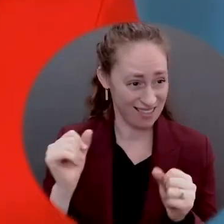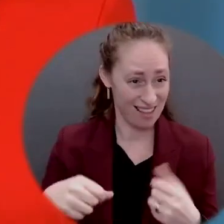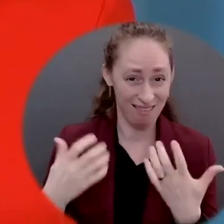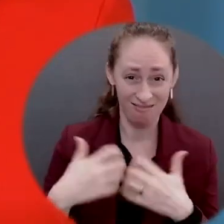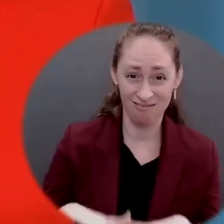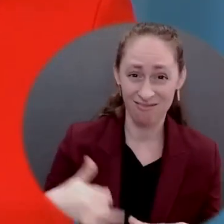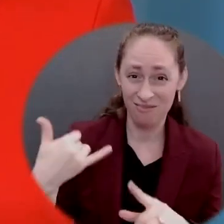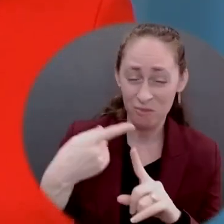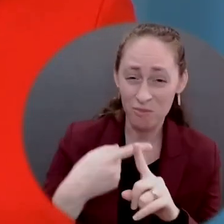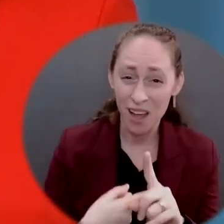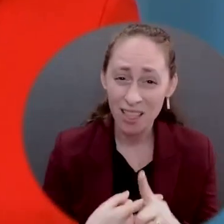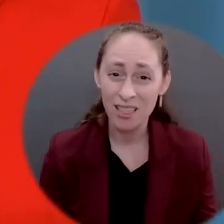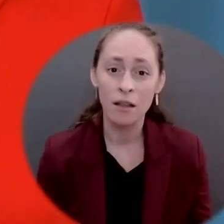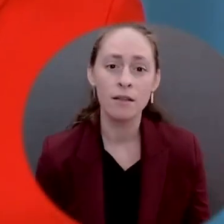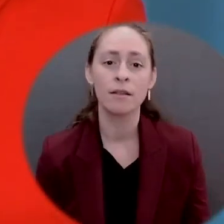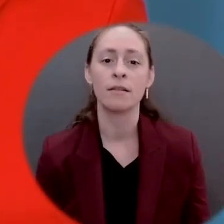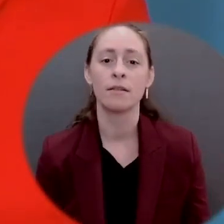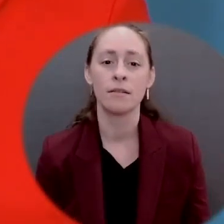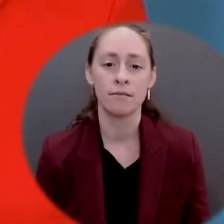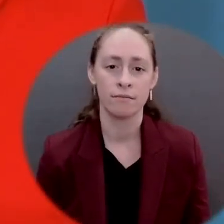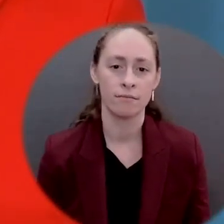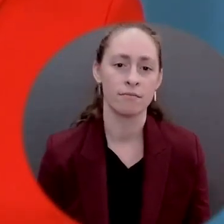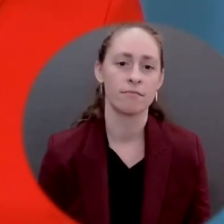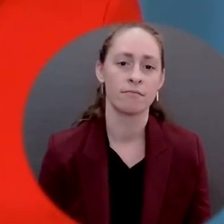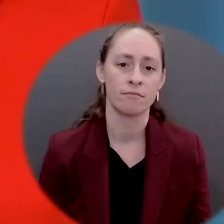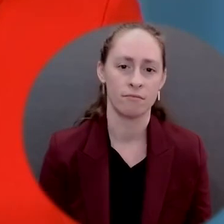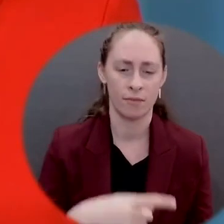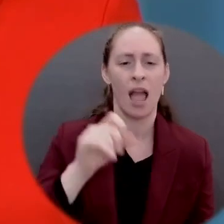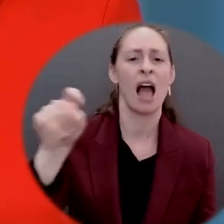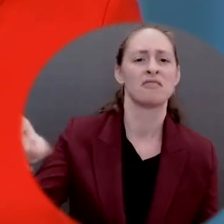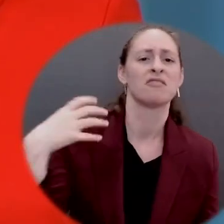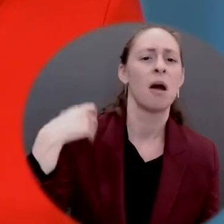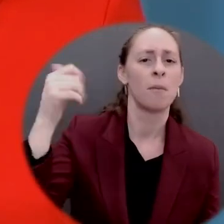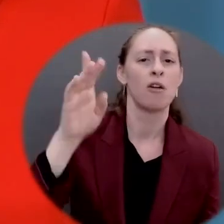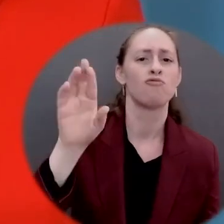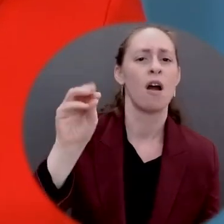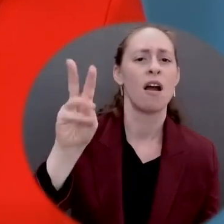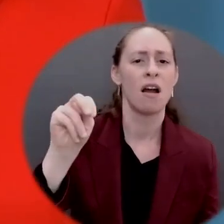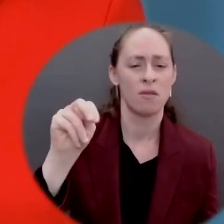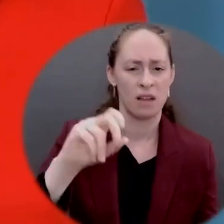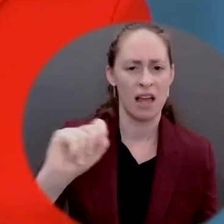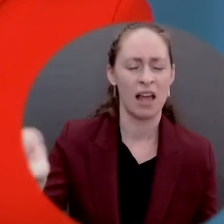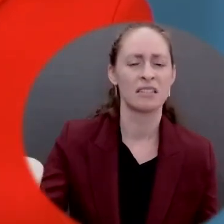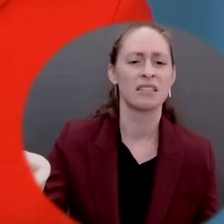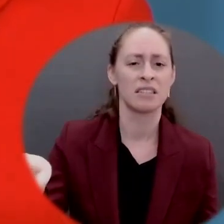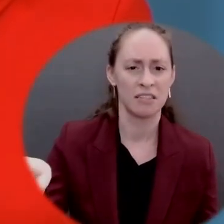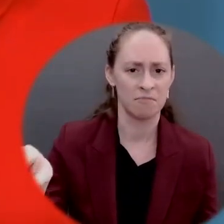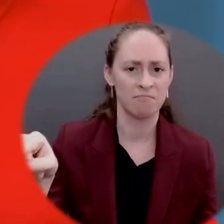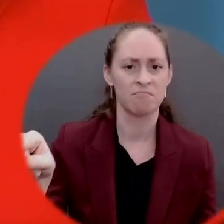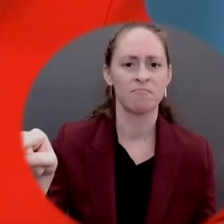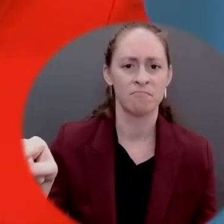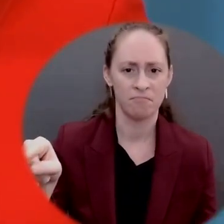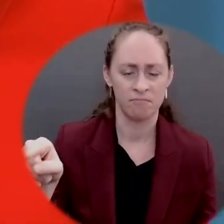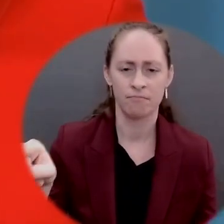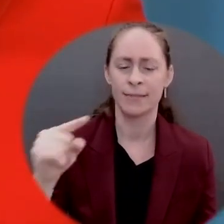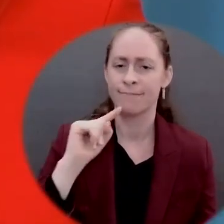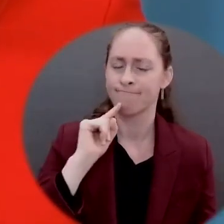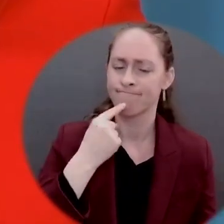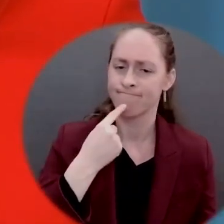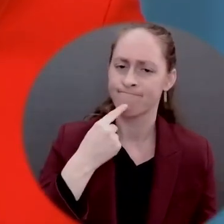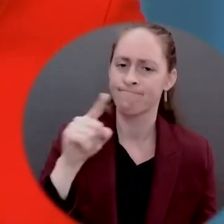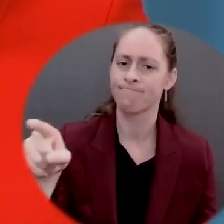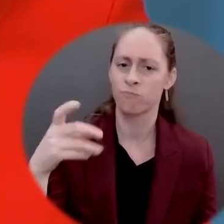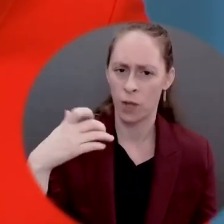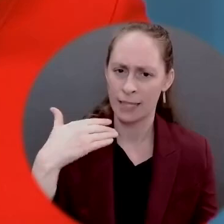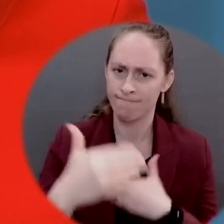you to Chairman Brown for that. He is very committed, and I'm sure, and I think as you've seen him publicly, can be quite a